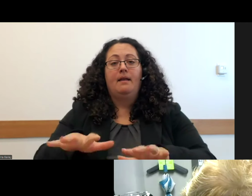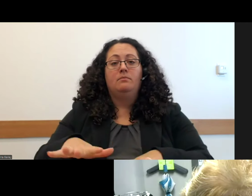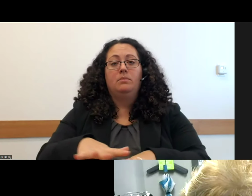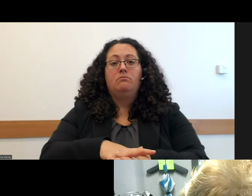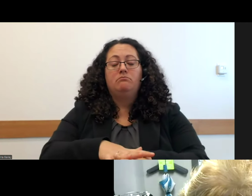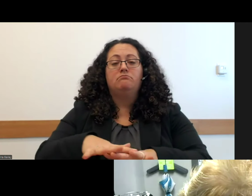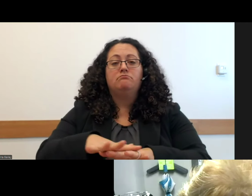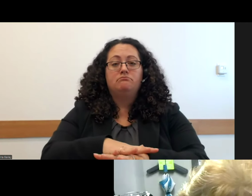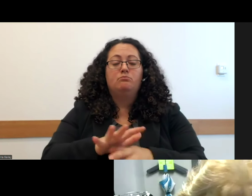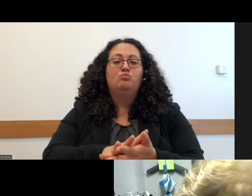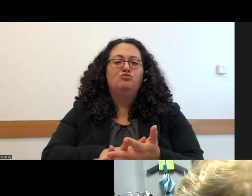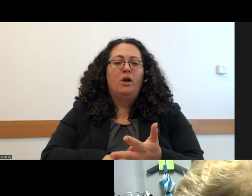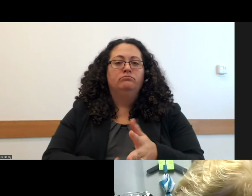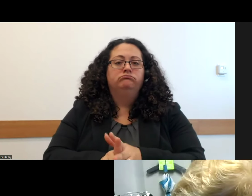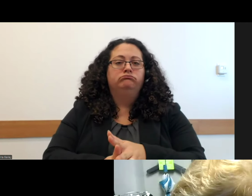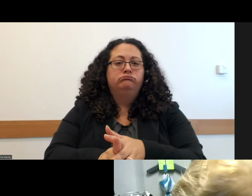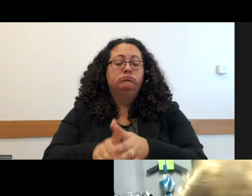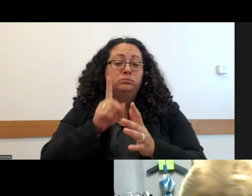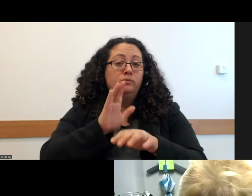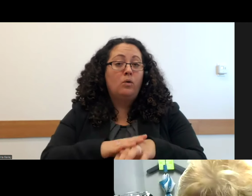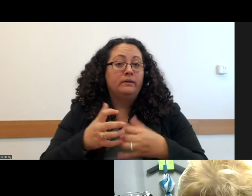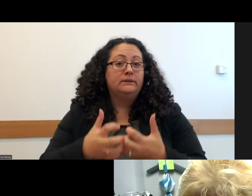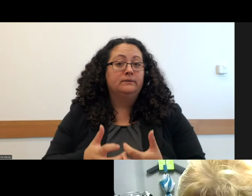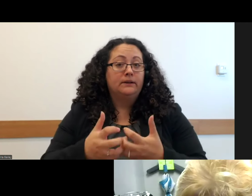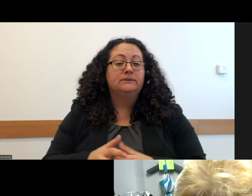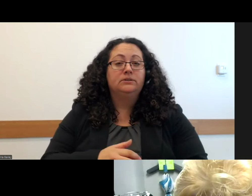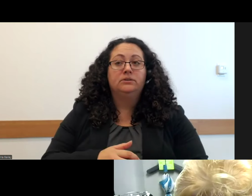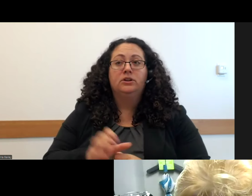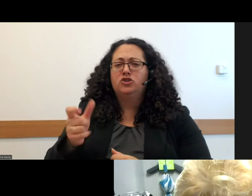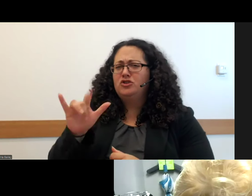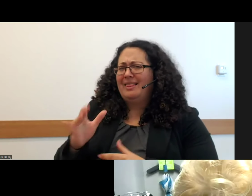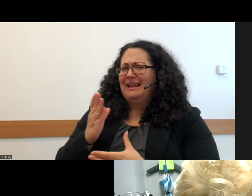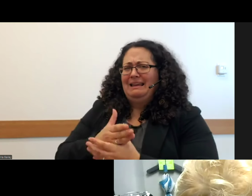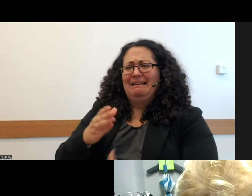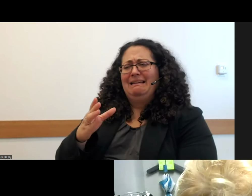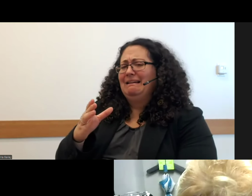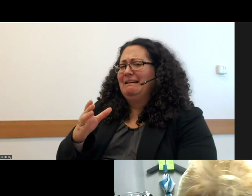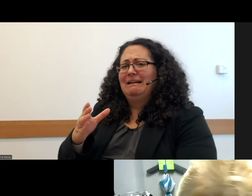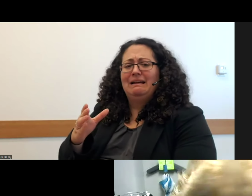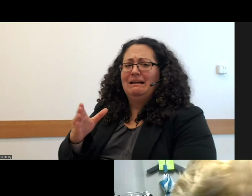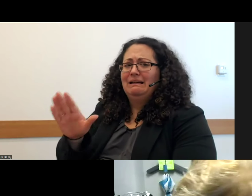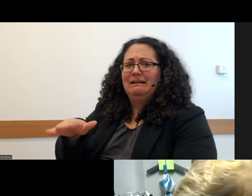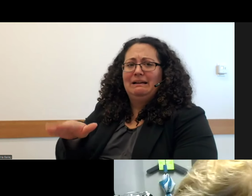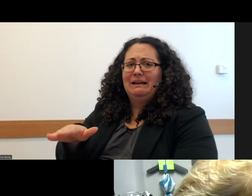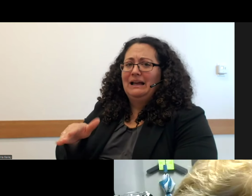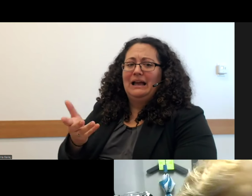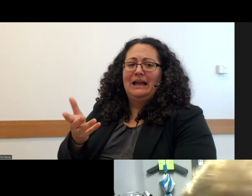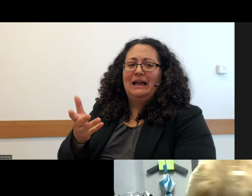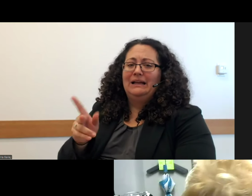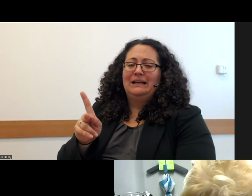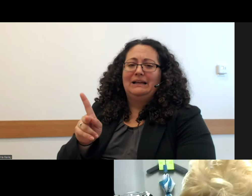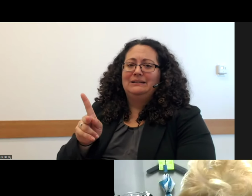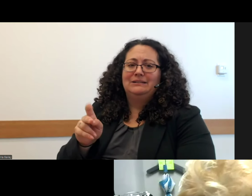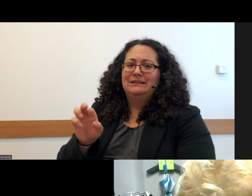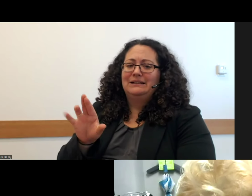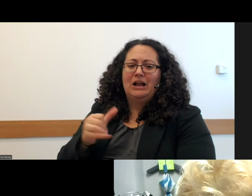displayed in Braille on this device. And so they Carrie, can I'm, go I'm, through. Carrie, this is Shelley, and I'm